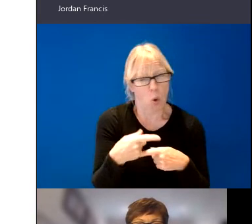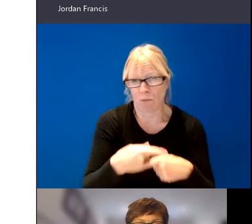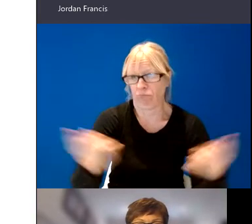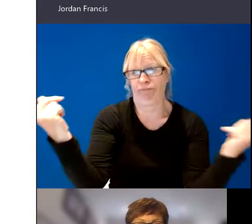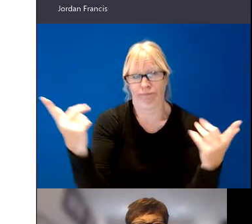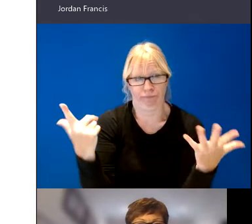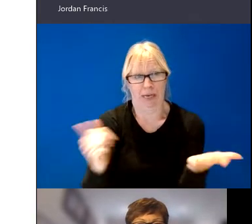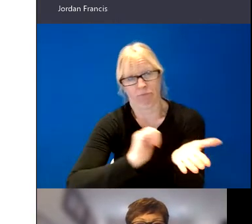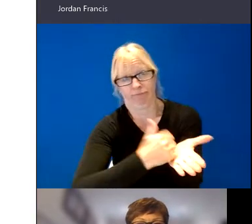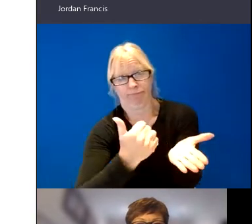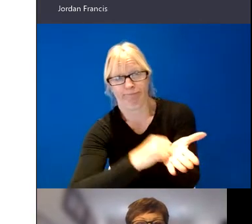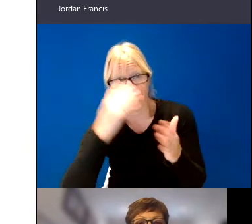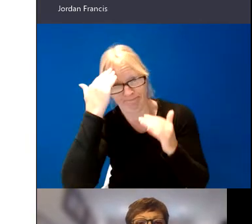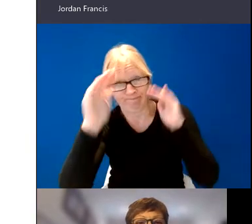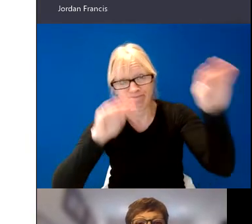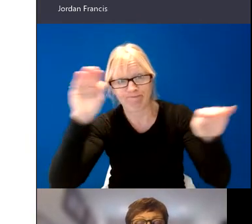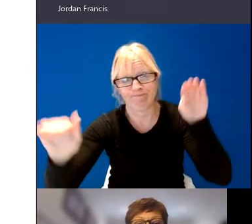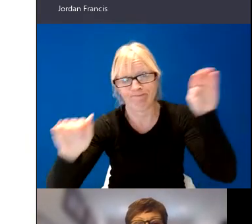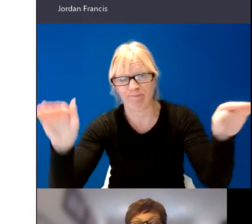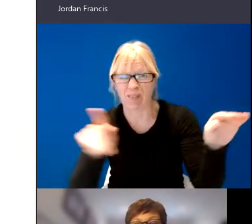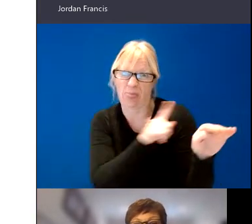published. The next step.